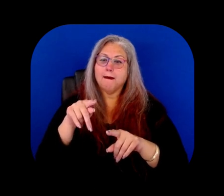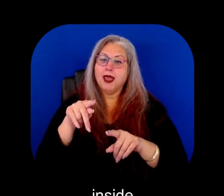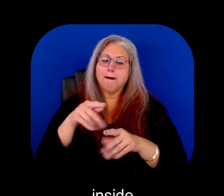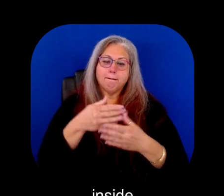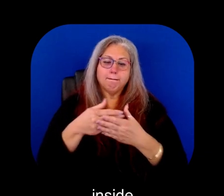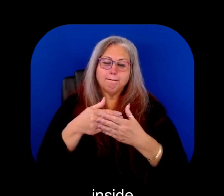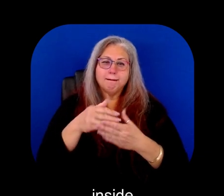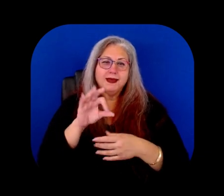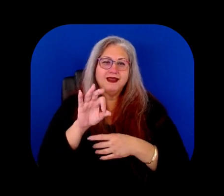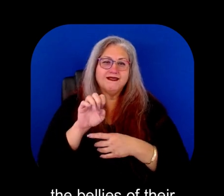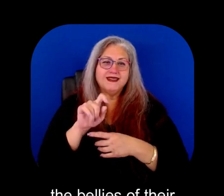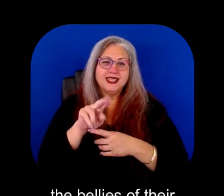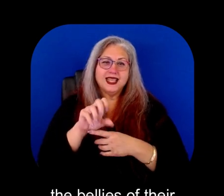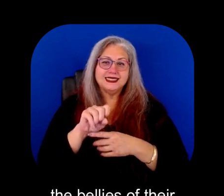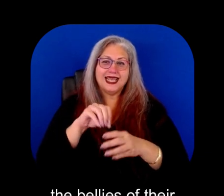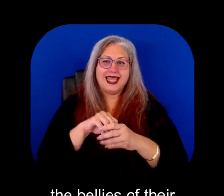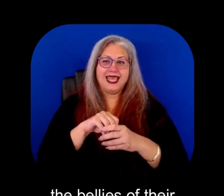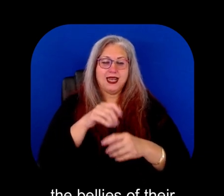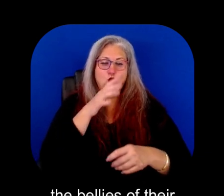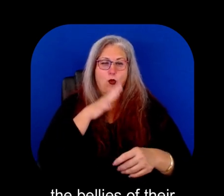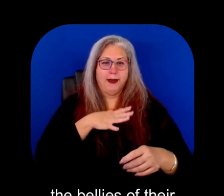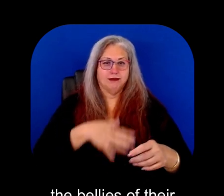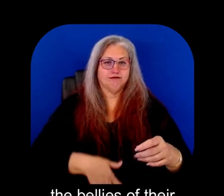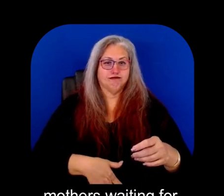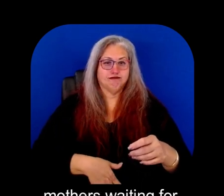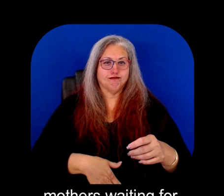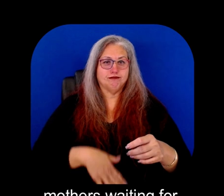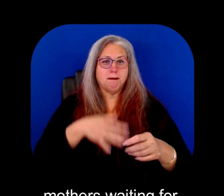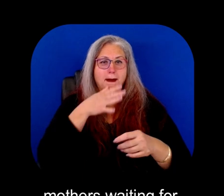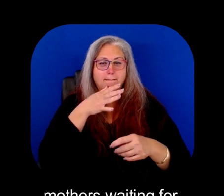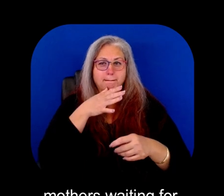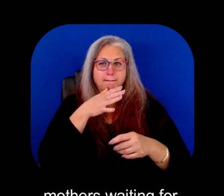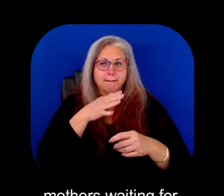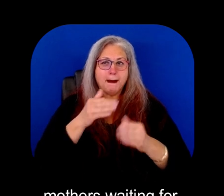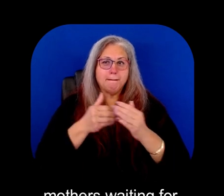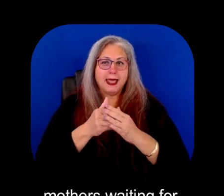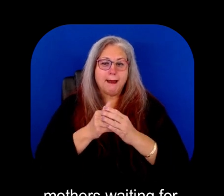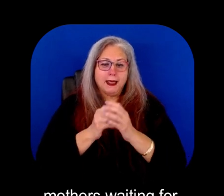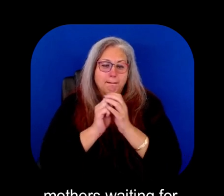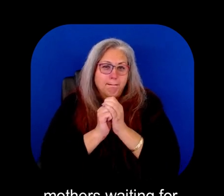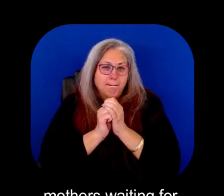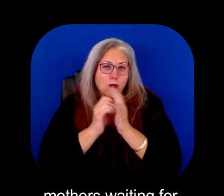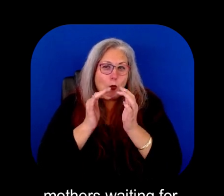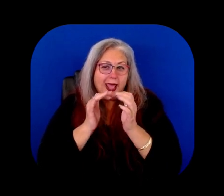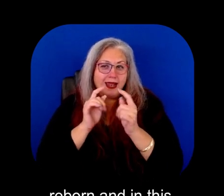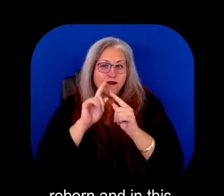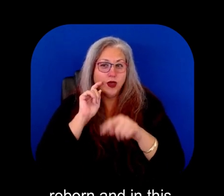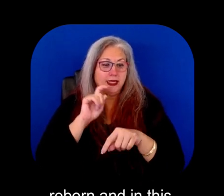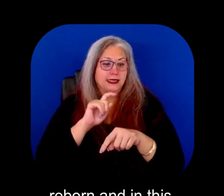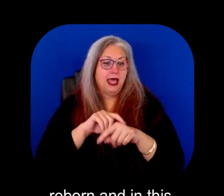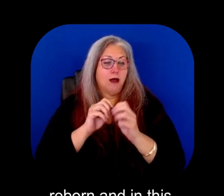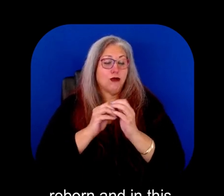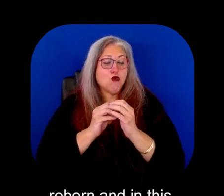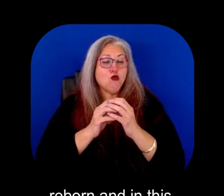fetuses inside the belly the bellies of their mothers, waiting for the time to be